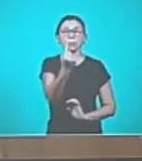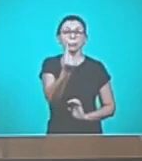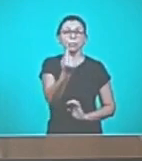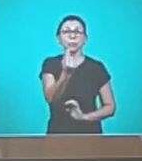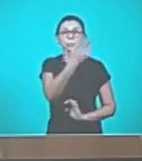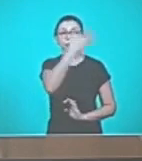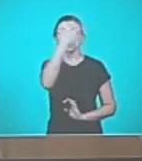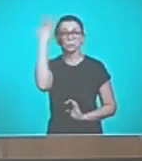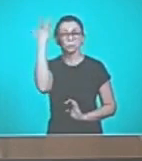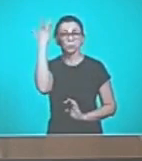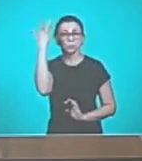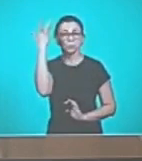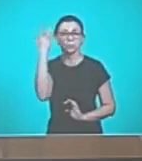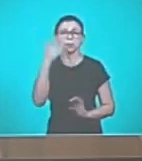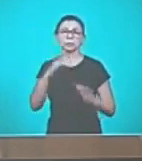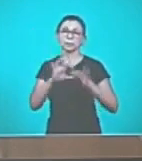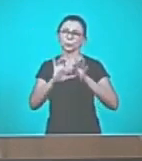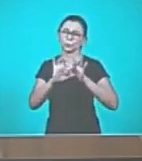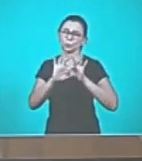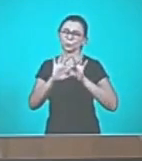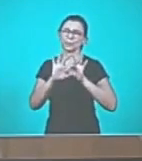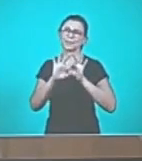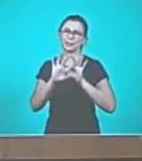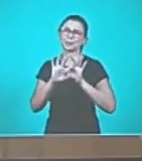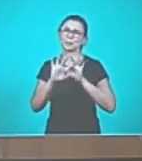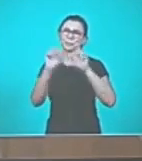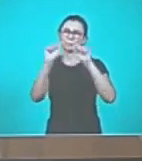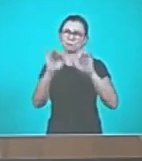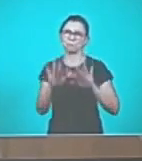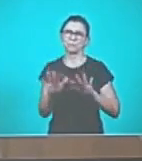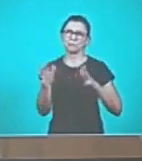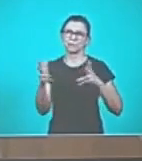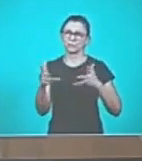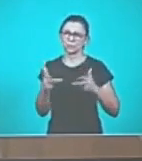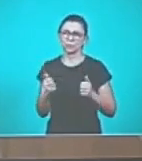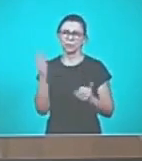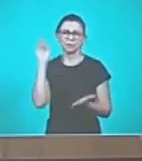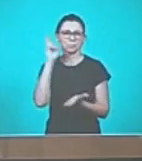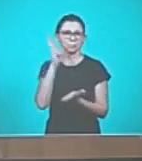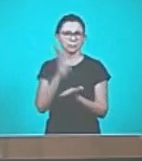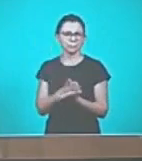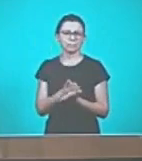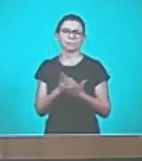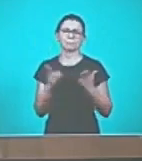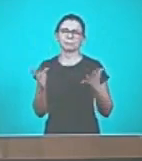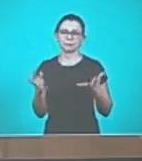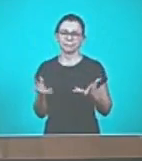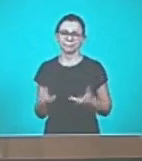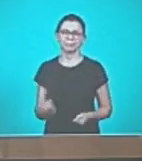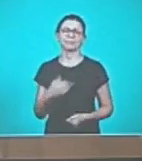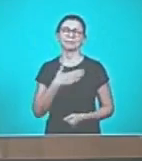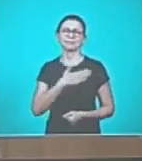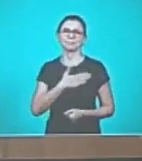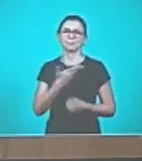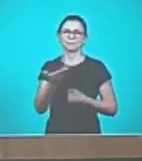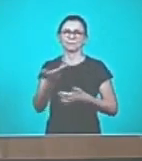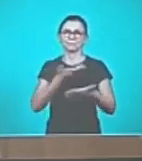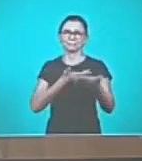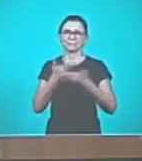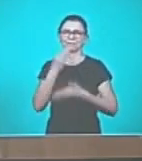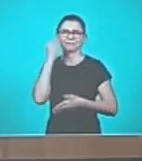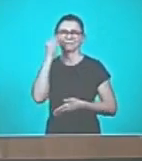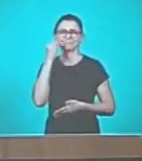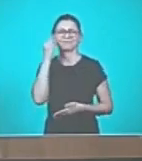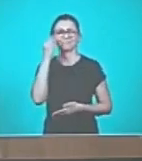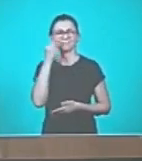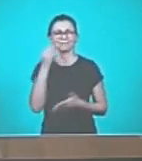in his family, and what the fellowship of the body brings us amazing benefits. And I wanted to share